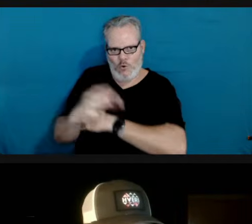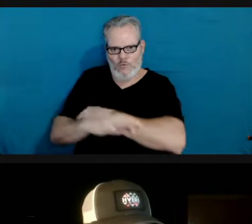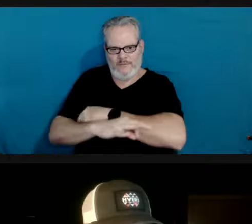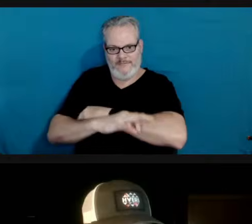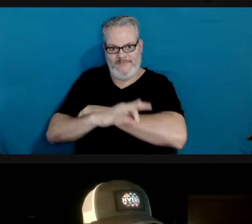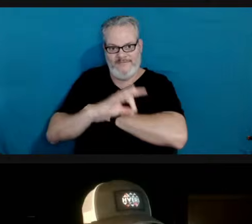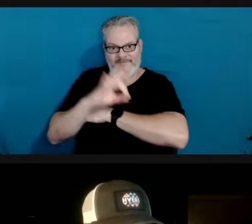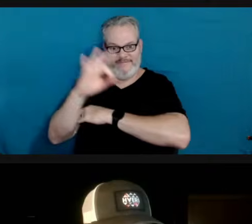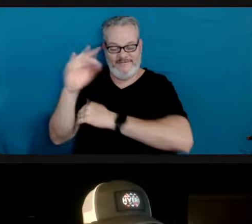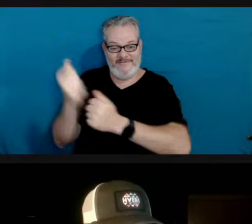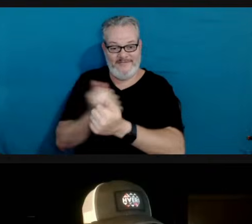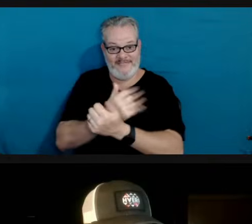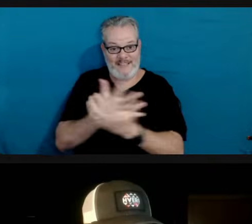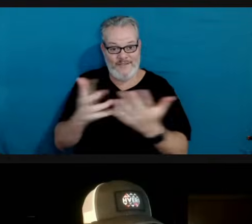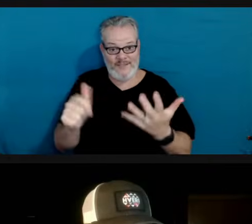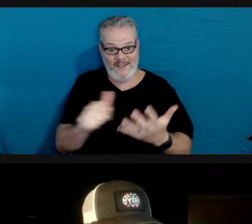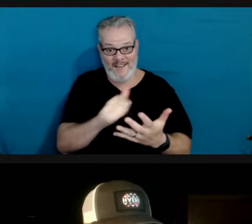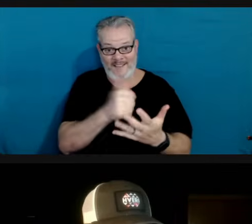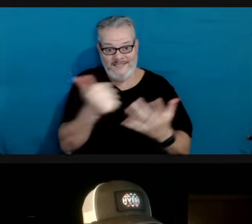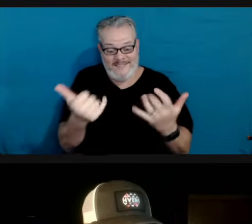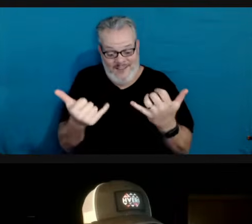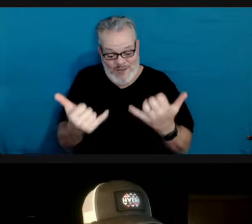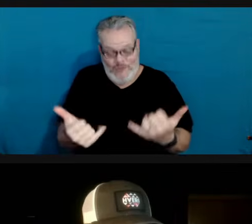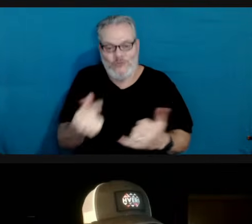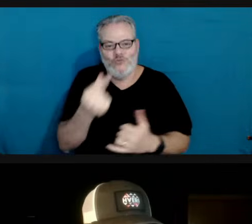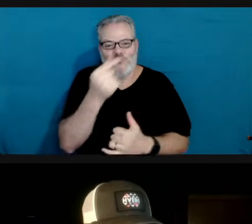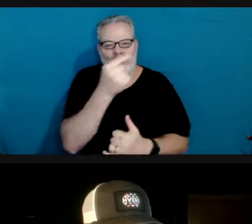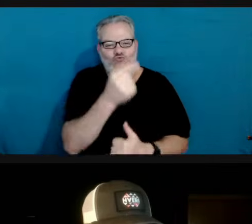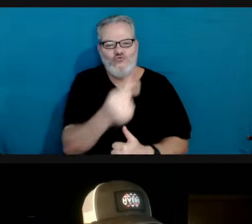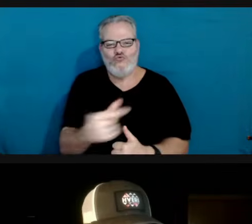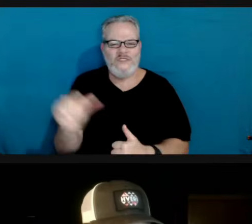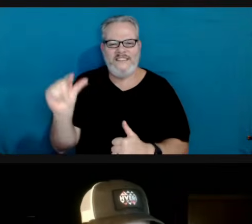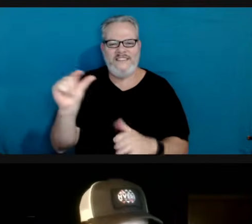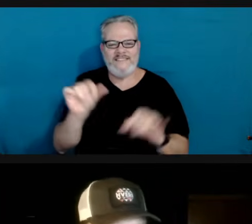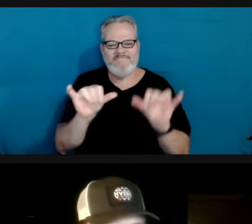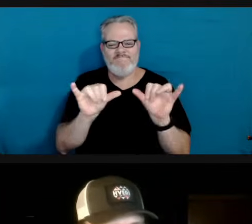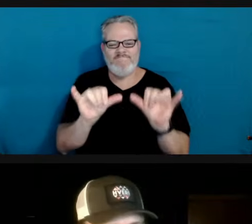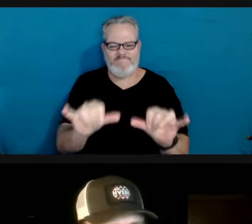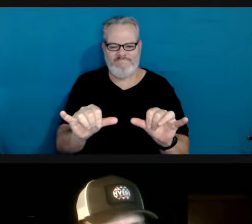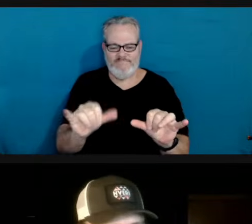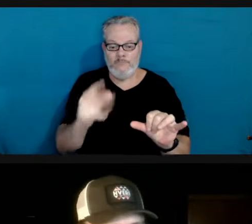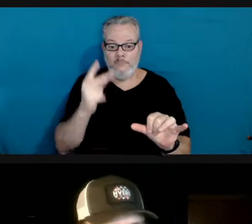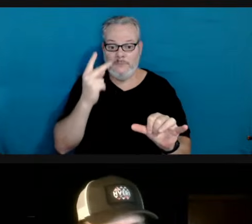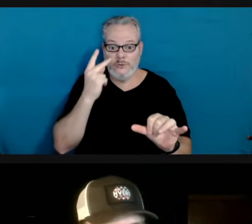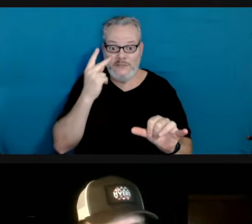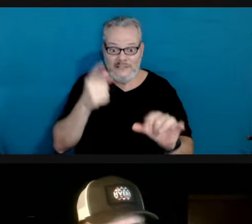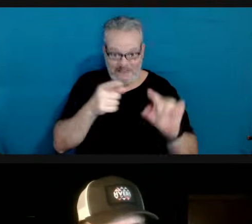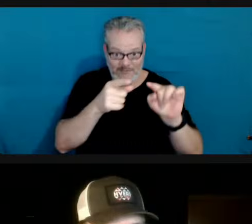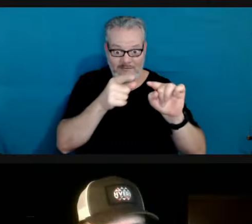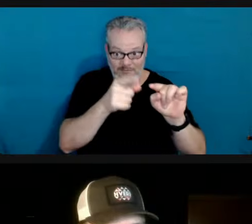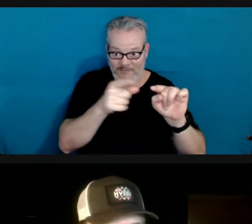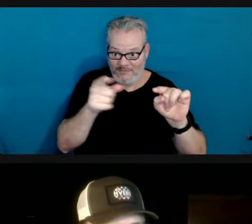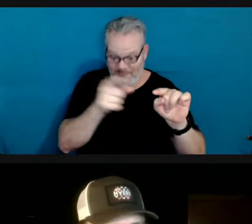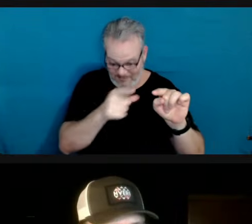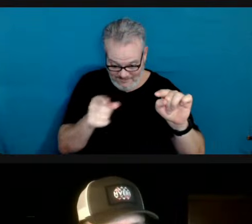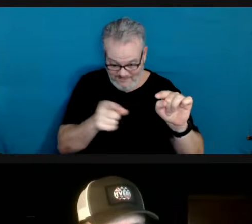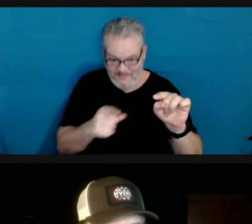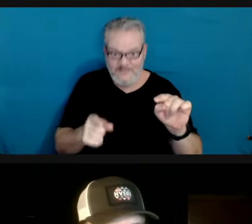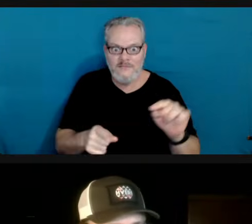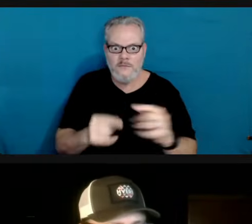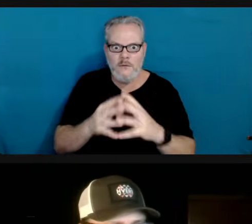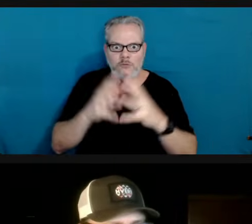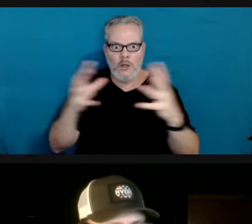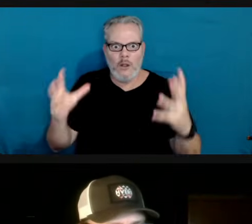present. And we can look at the charts, wrapping up our hazards here, showing that there's been lots of impact in the park. You can